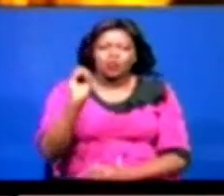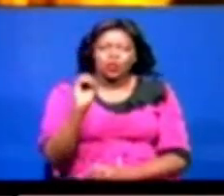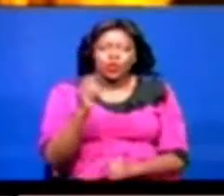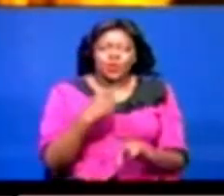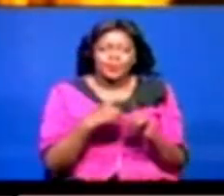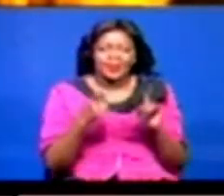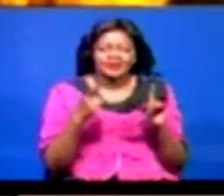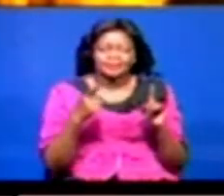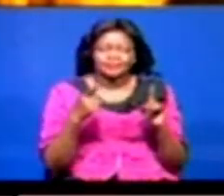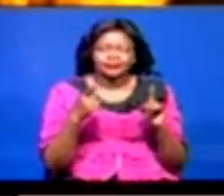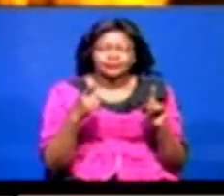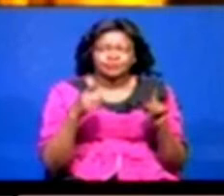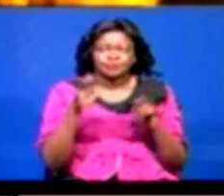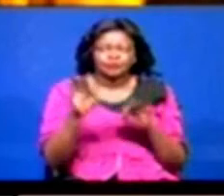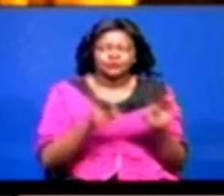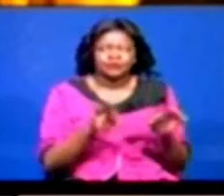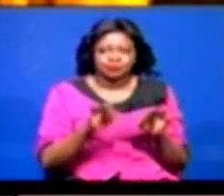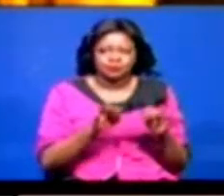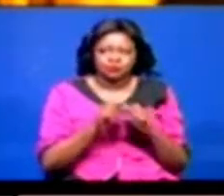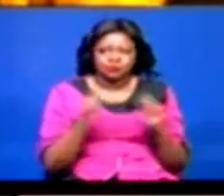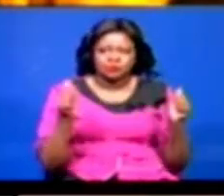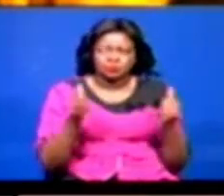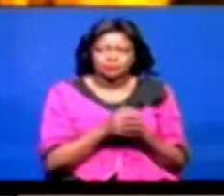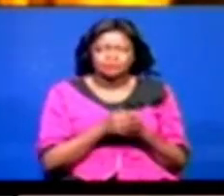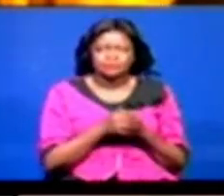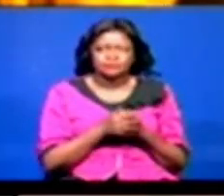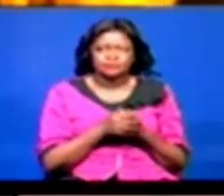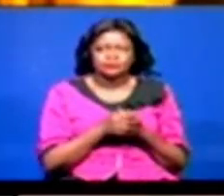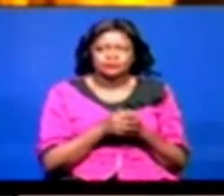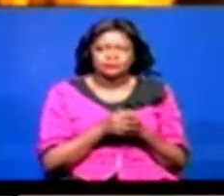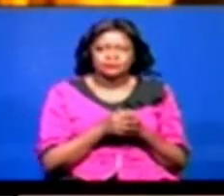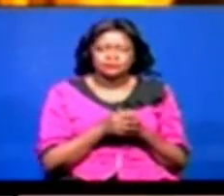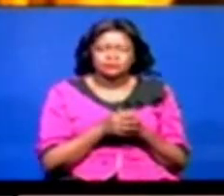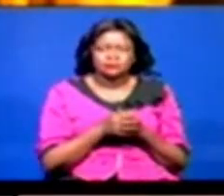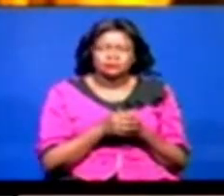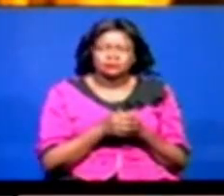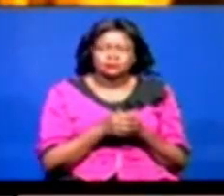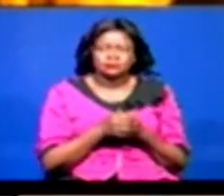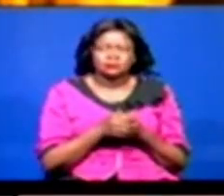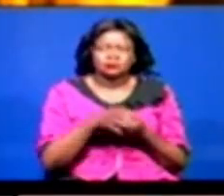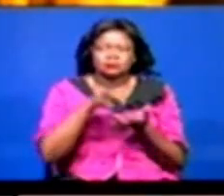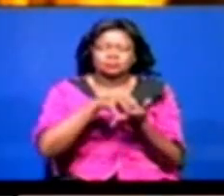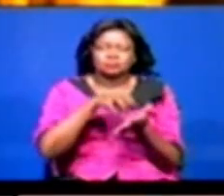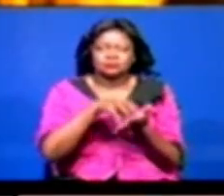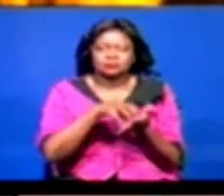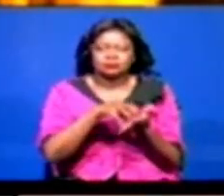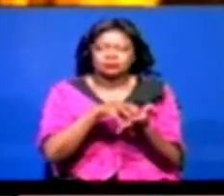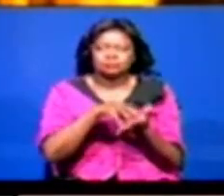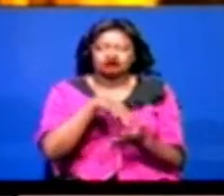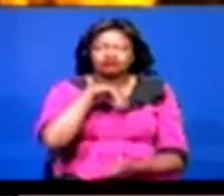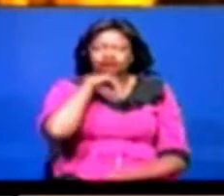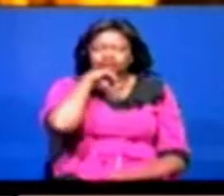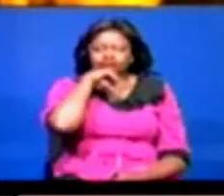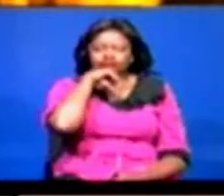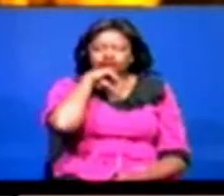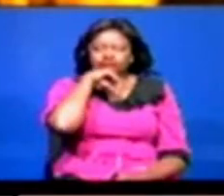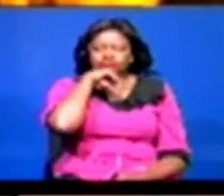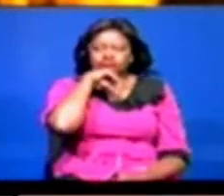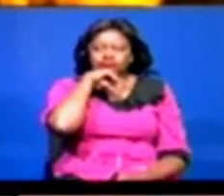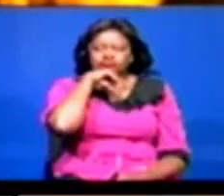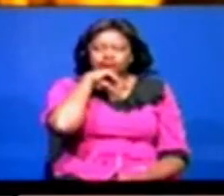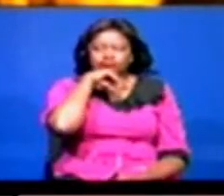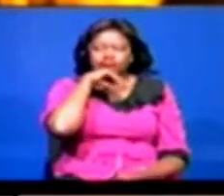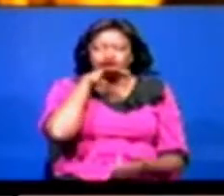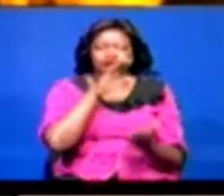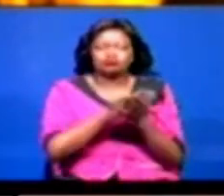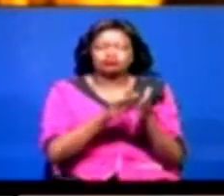this whole issue to rest, my lords and my ladies, in the case of Raila Odinga versus the Law Society of